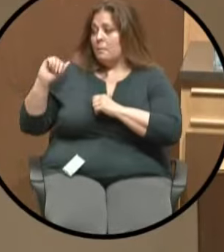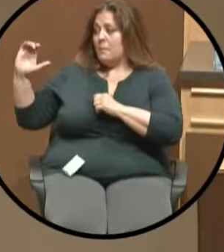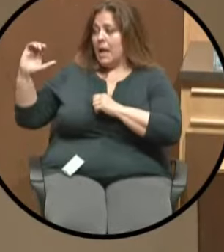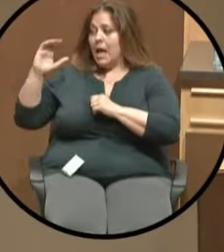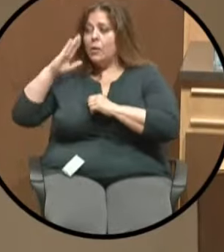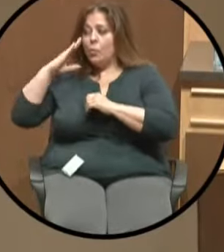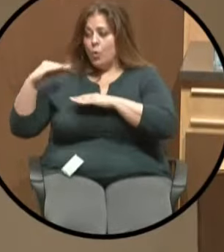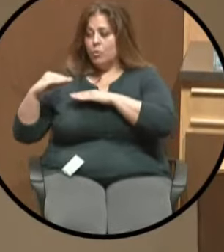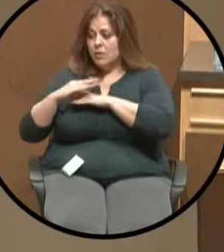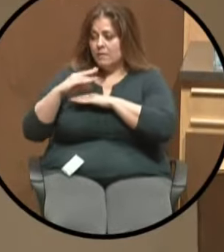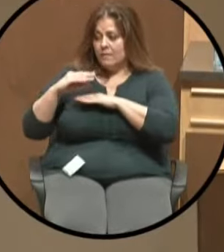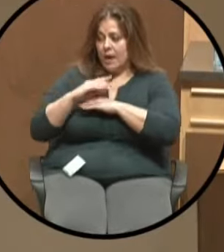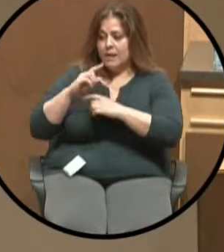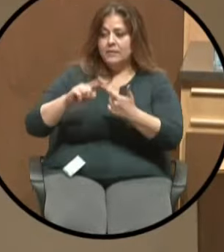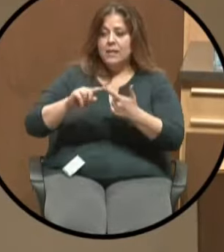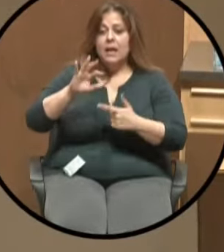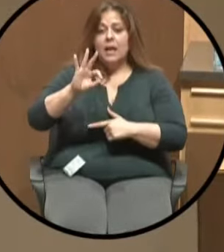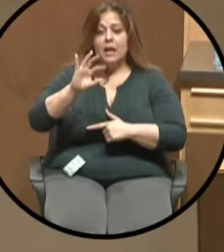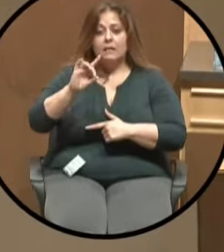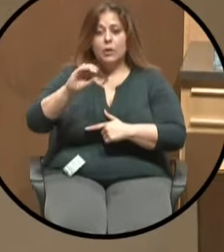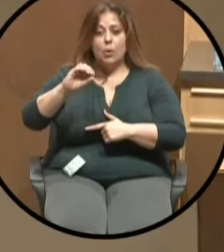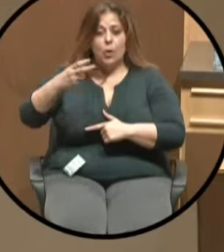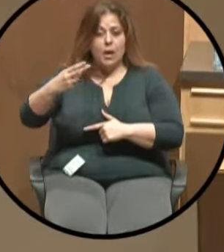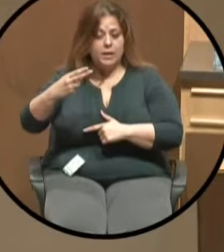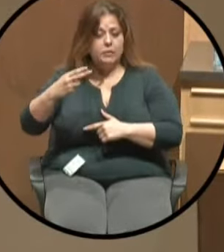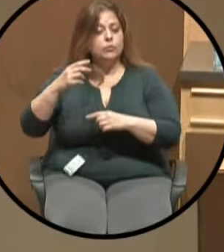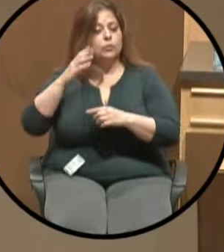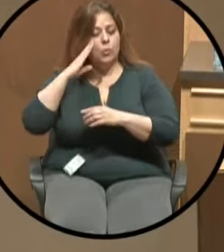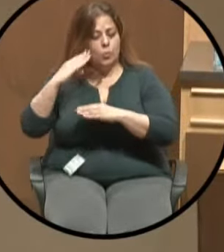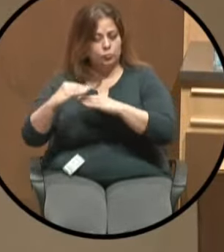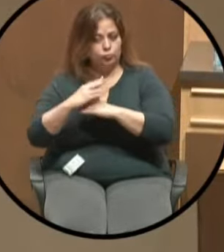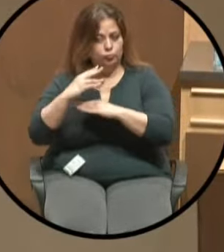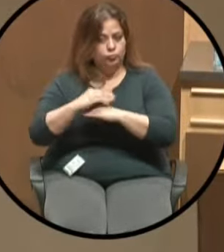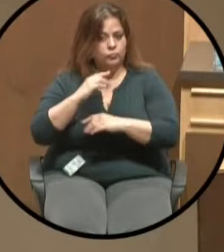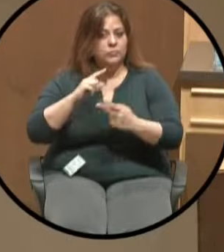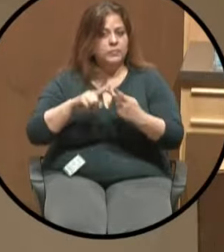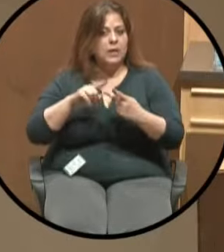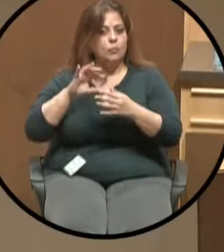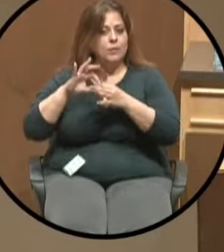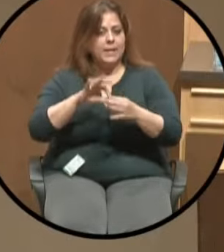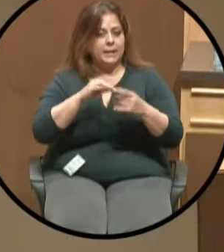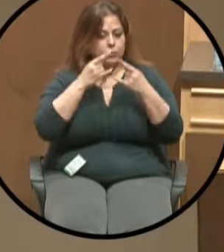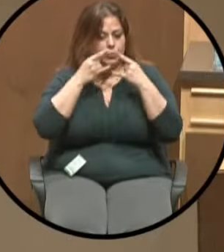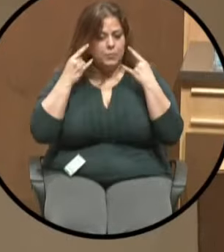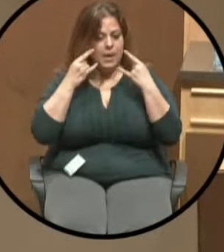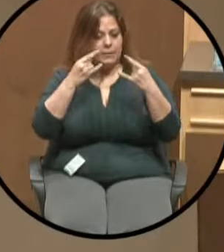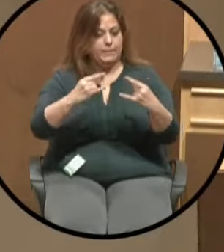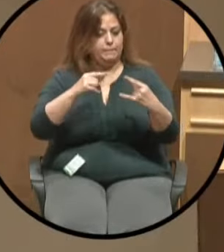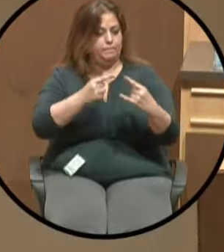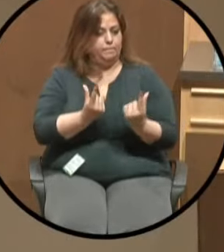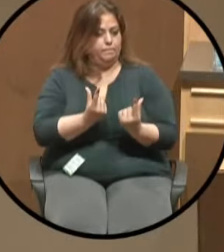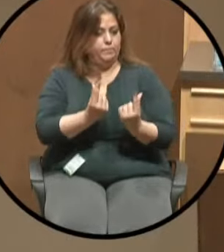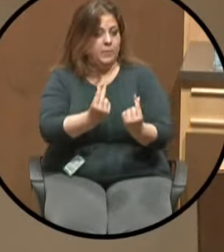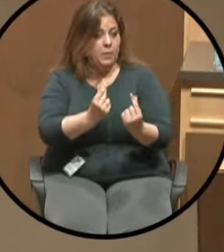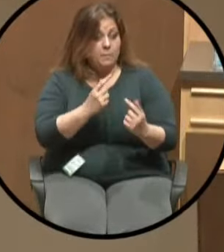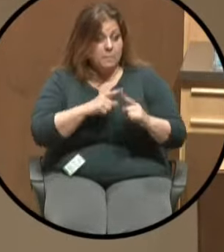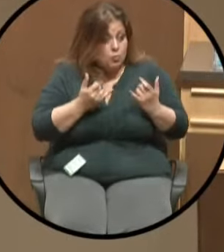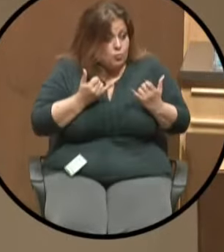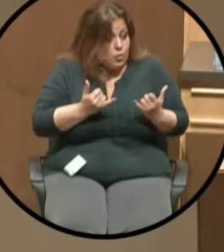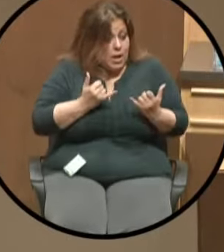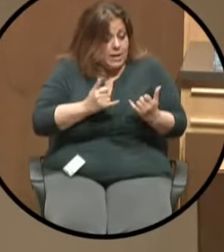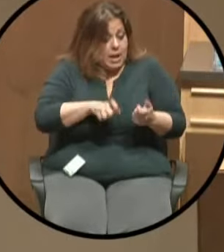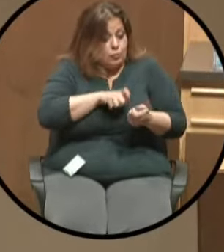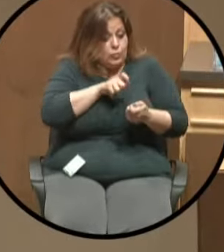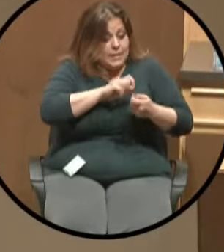them, as well as our local FDOH, around the issue of masks, but we do not at this point have a set number or percentage